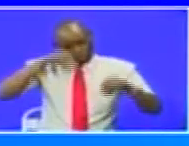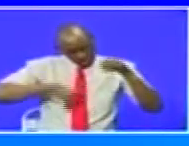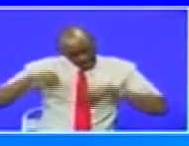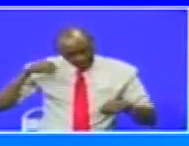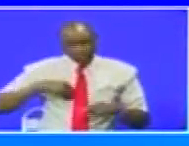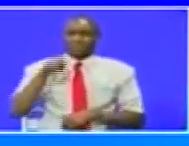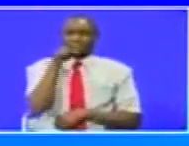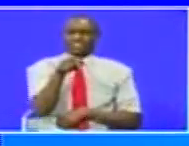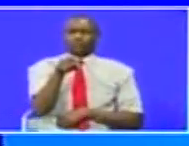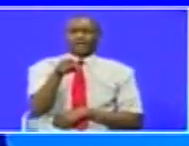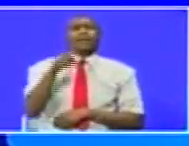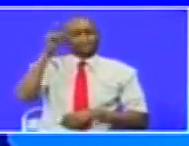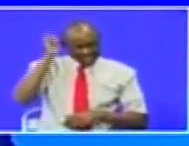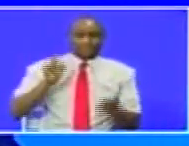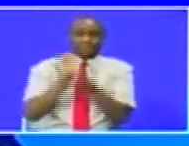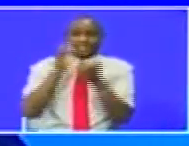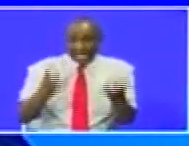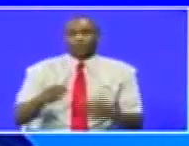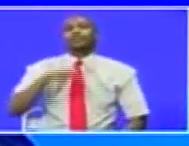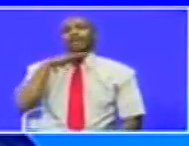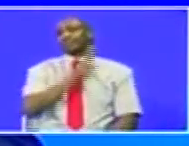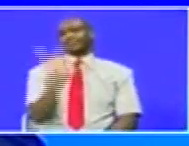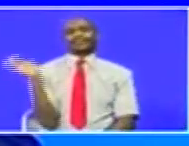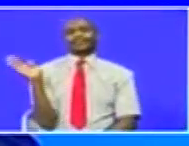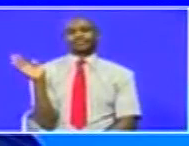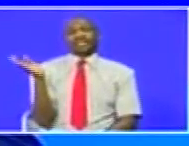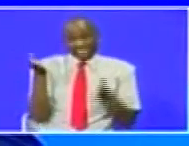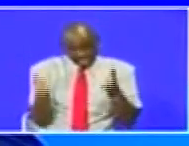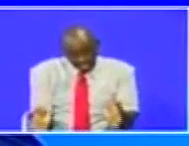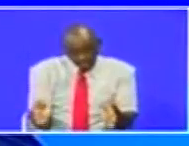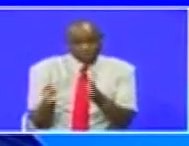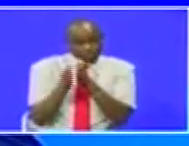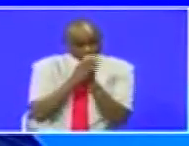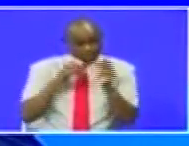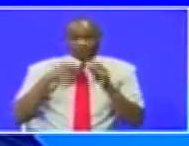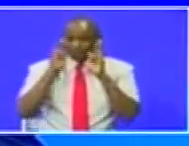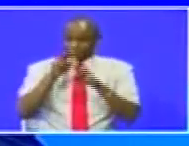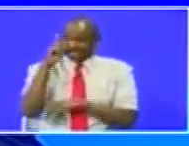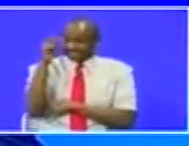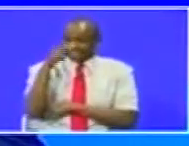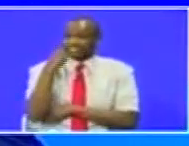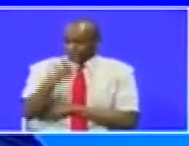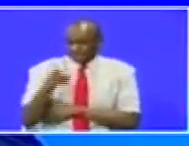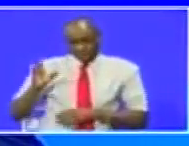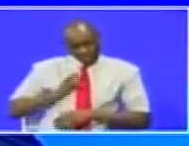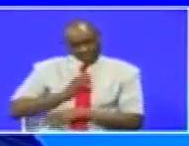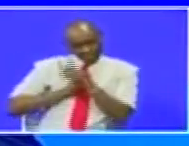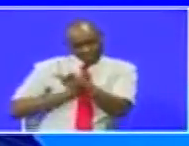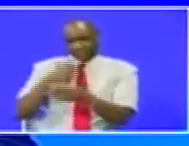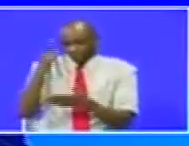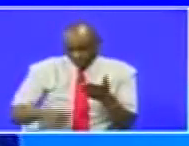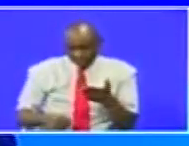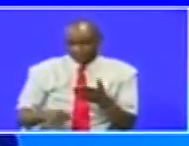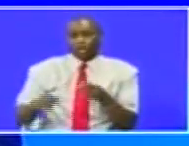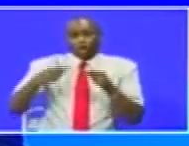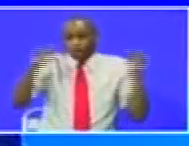a capital offence punishable by death. Now, KTN's Moremi Mwangi now reports the committee has also extended an opportunity to the